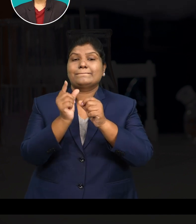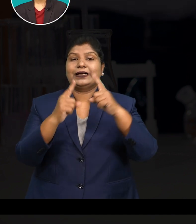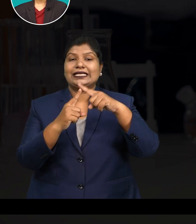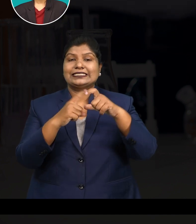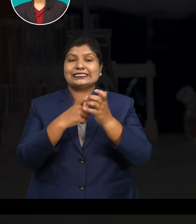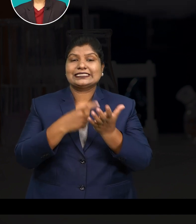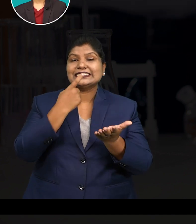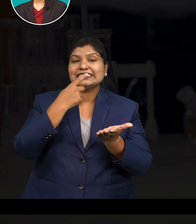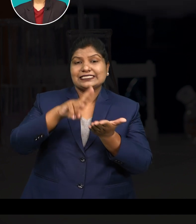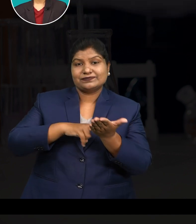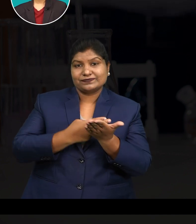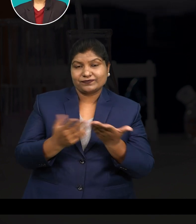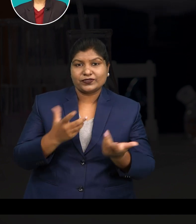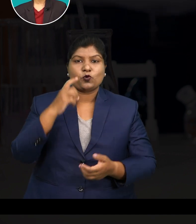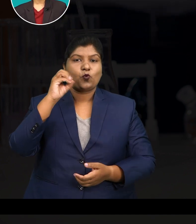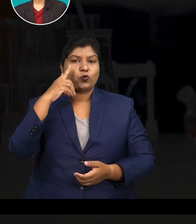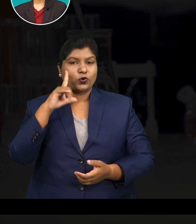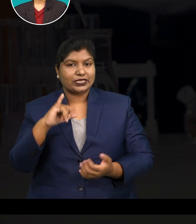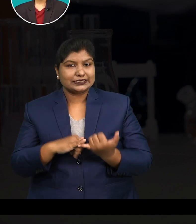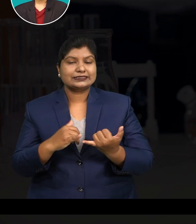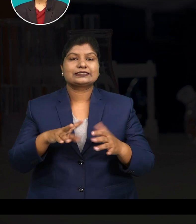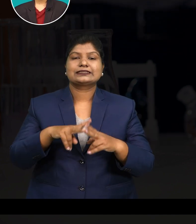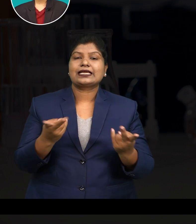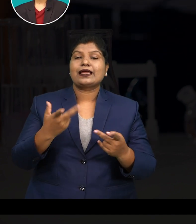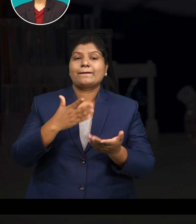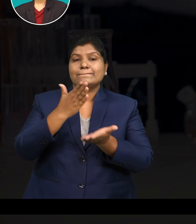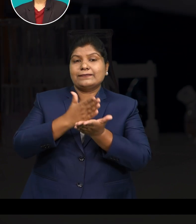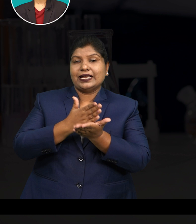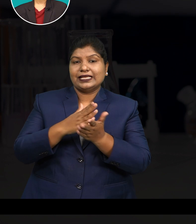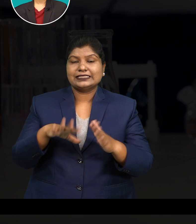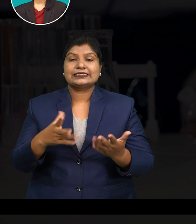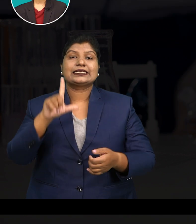oils, liver and meats.